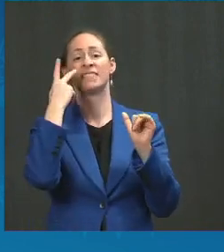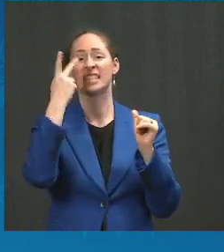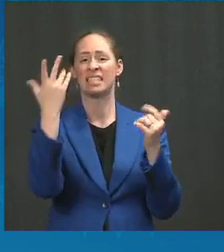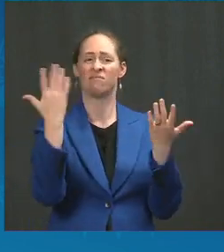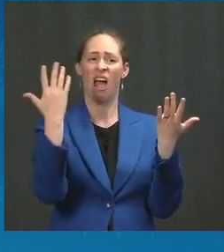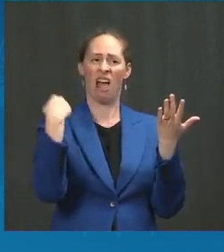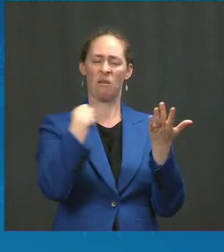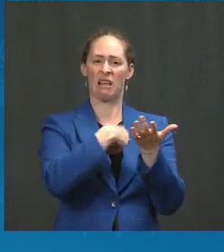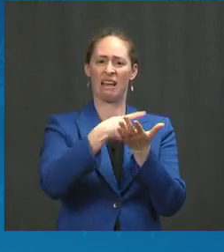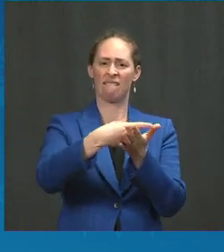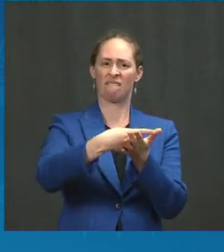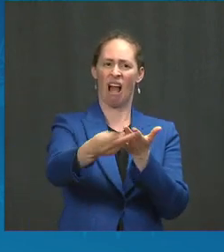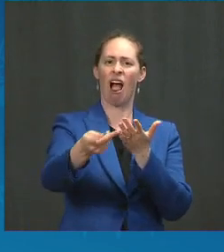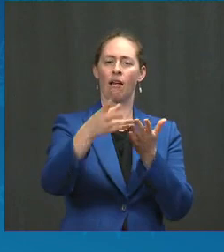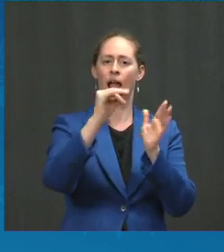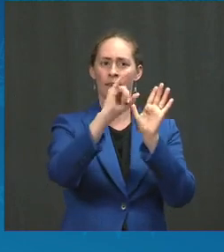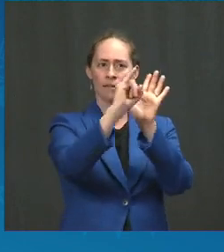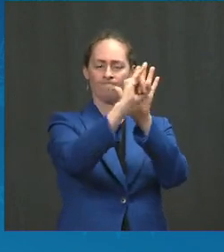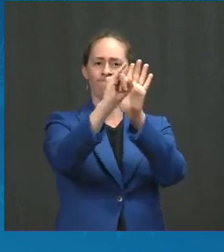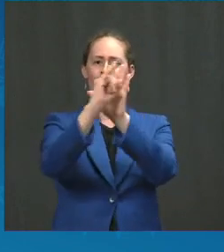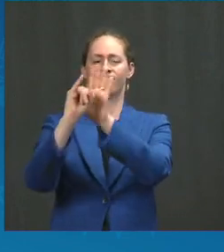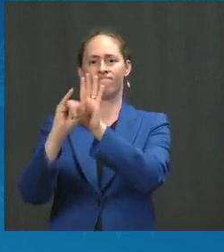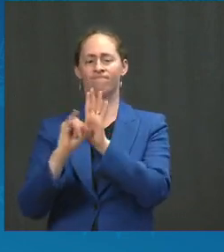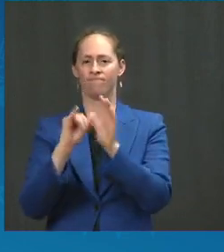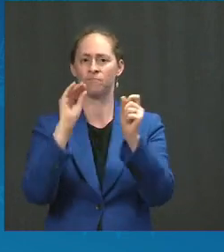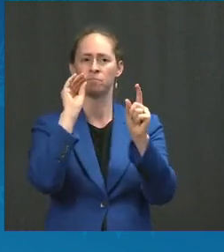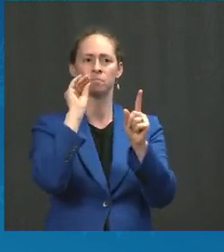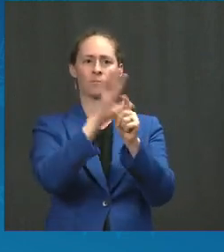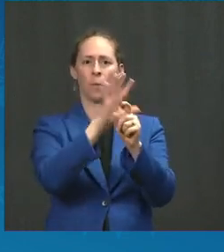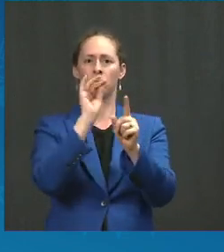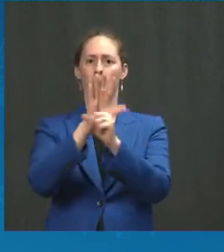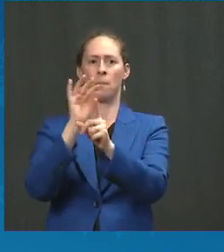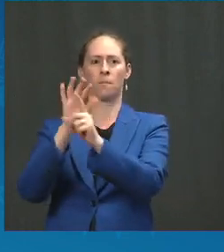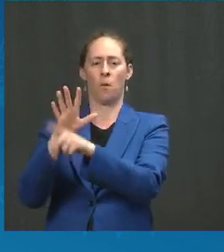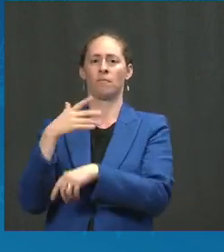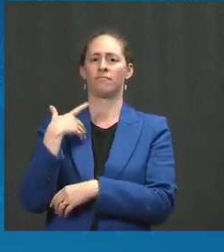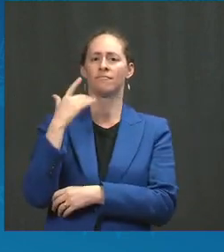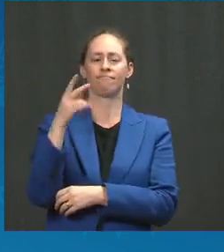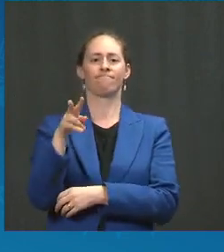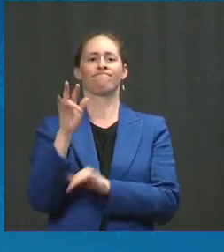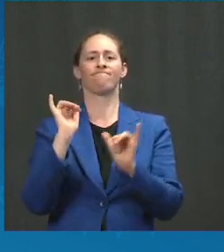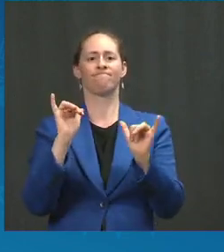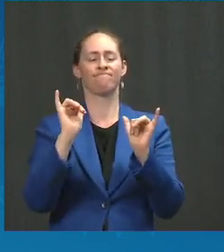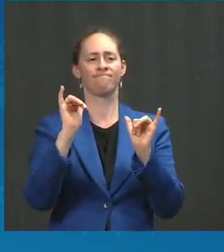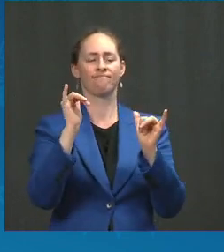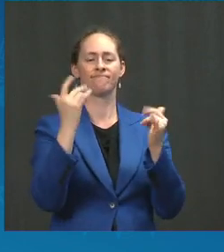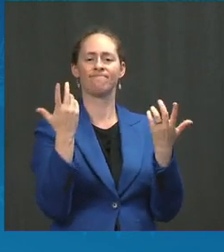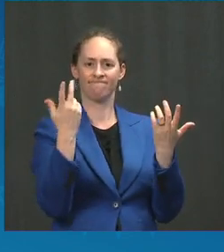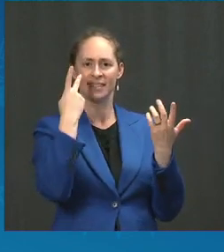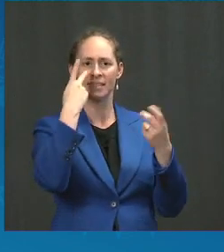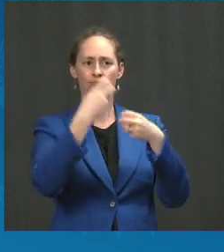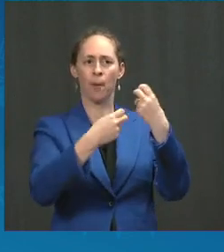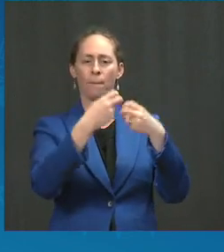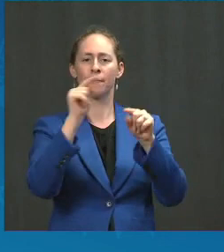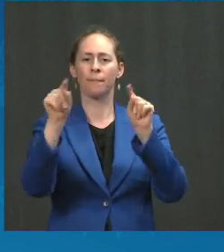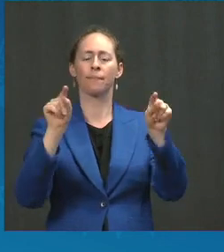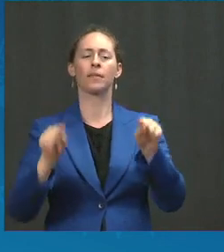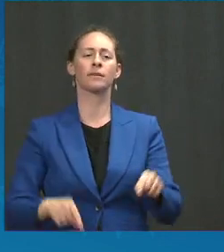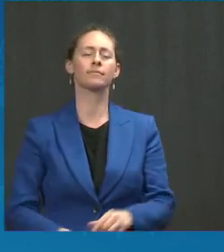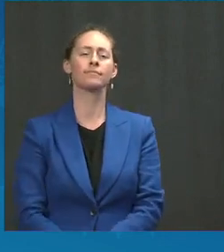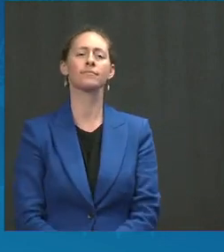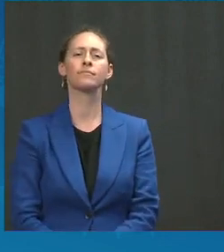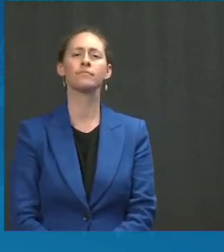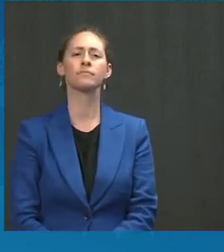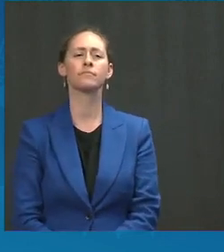in our society and in our economy and in our structures and our systems. But I do look at that